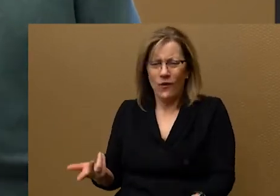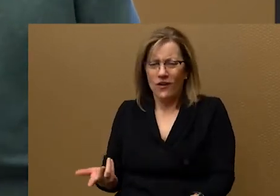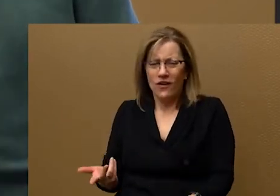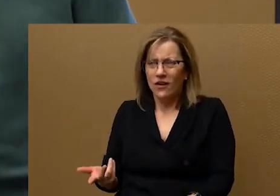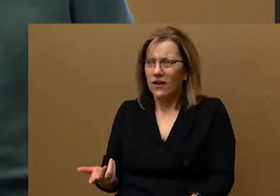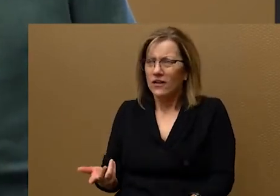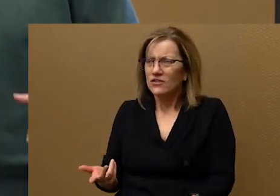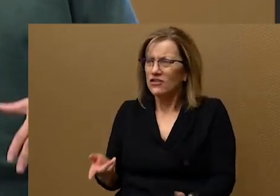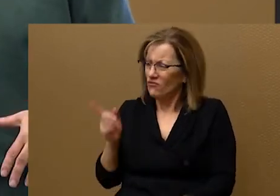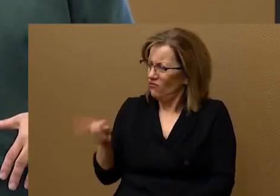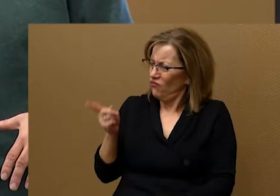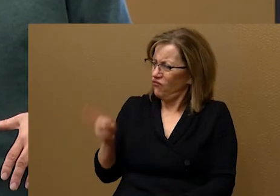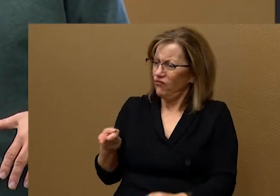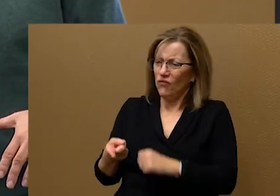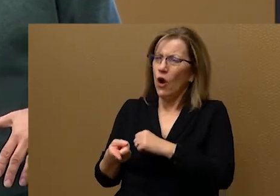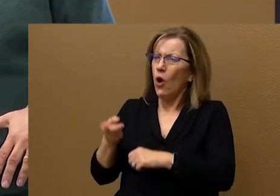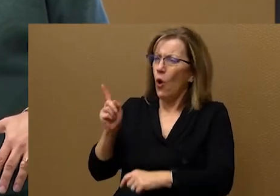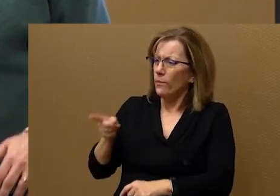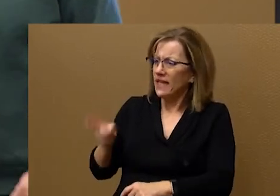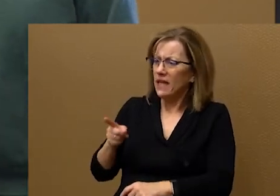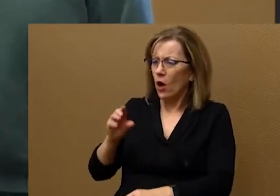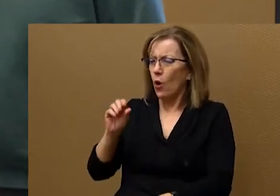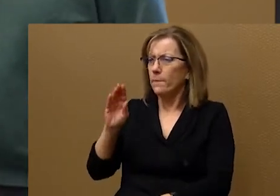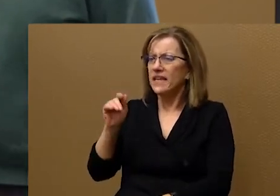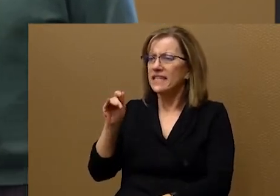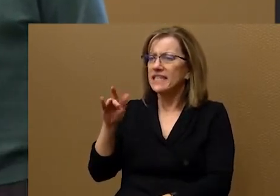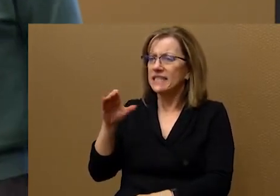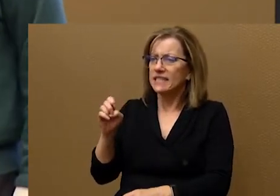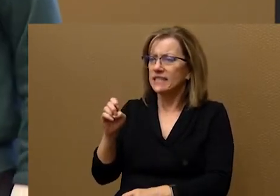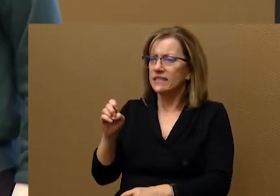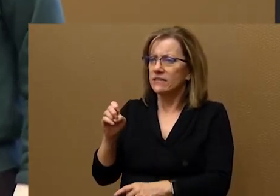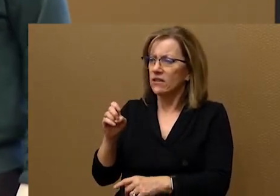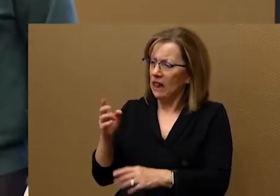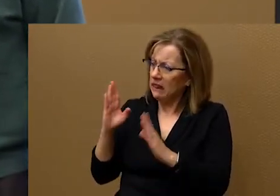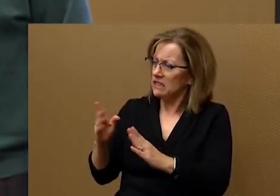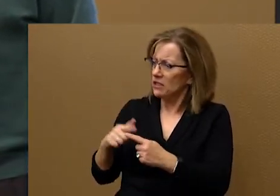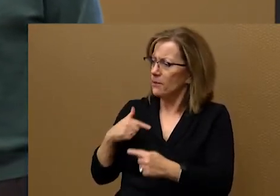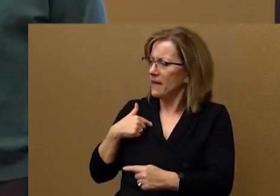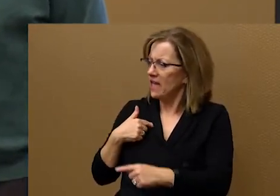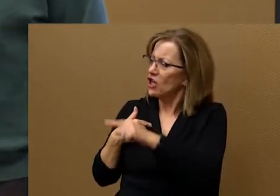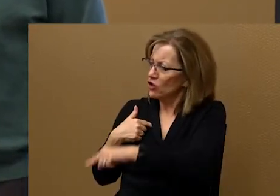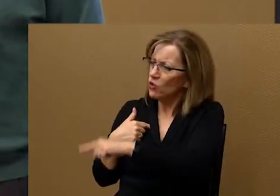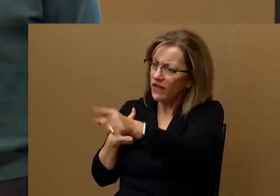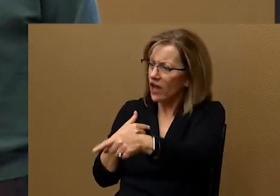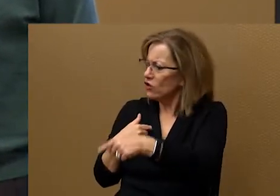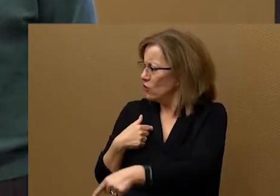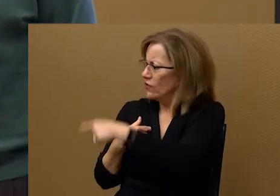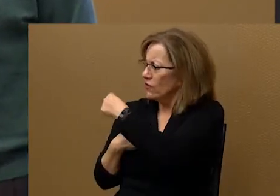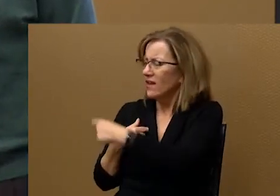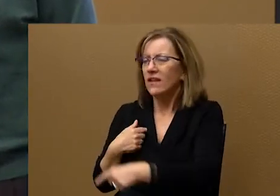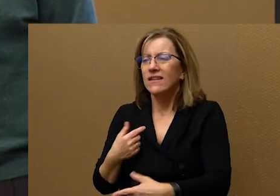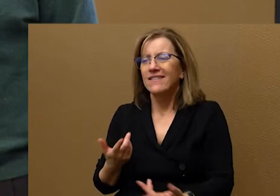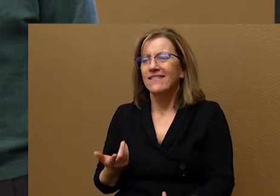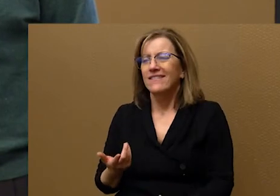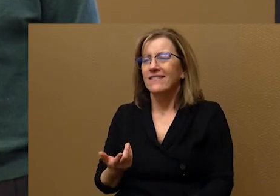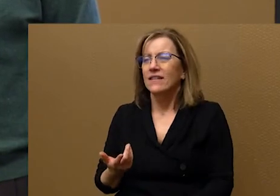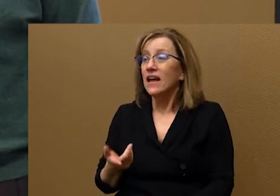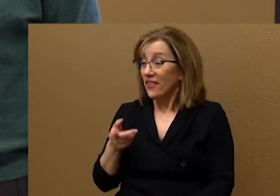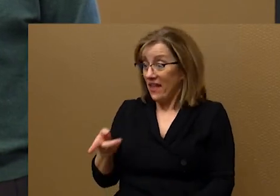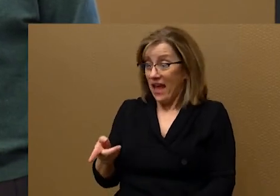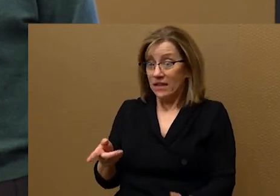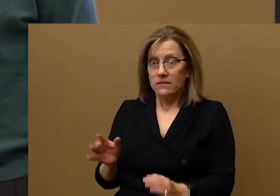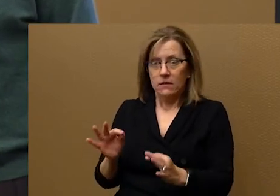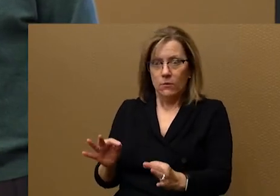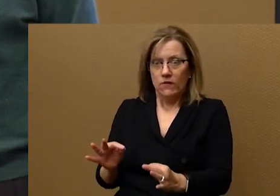only obedience training. That's not hard to turn into a skill building situation using